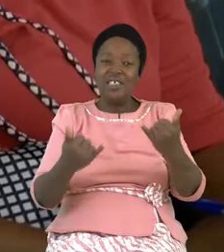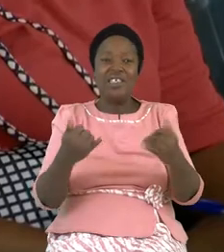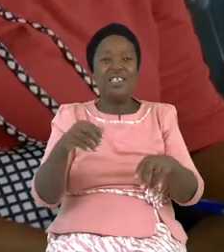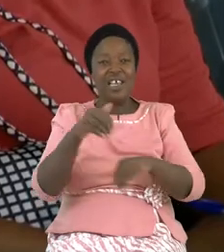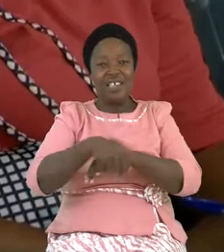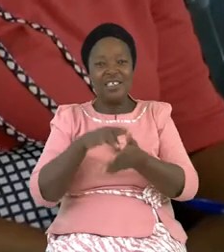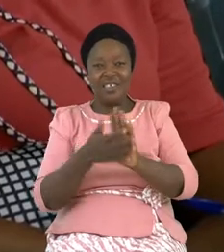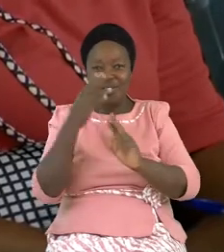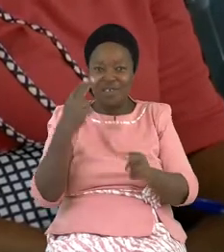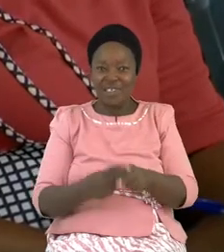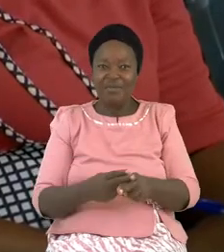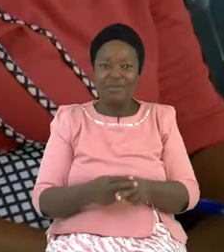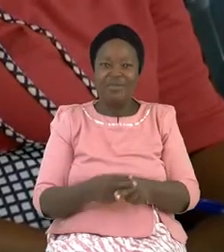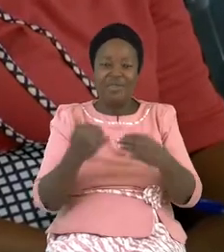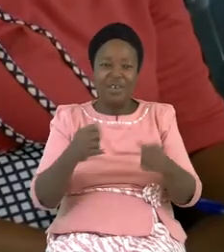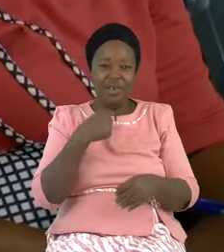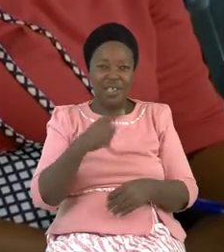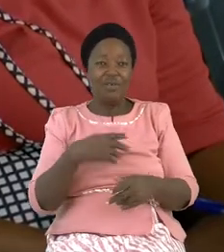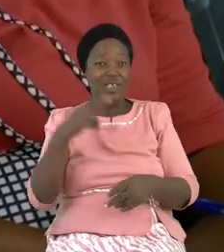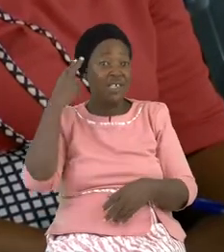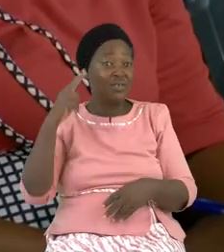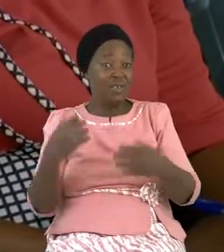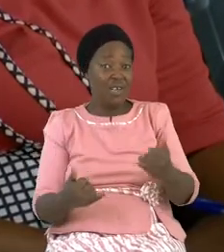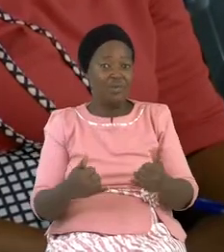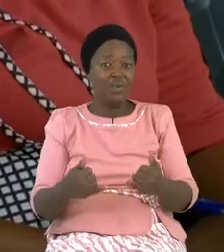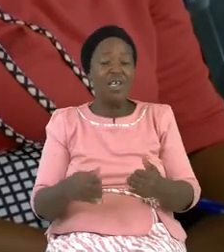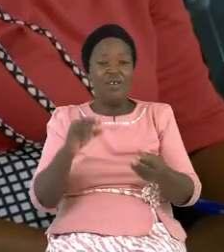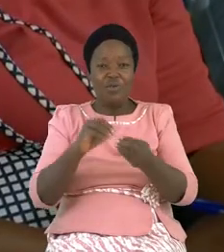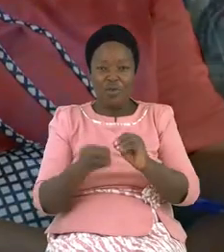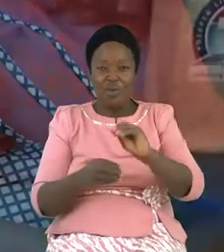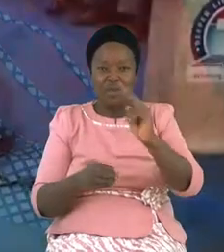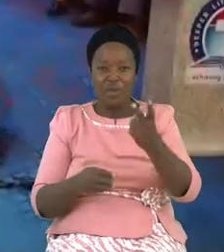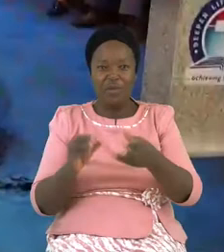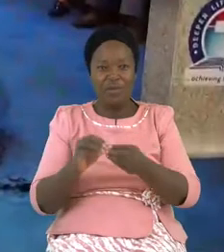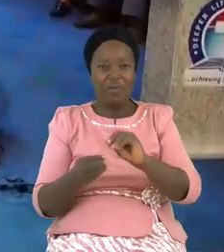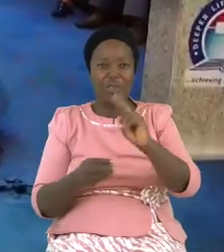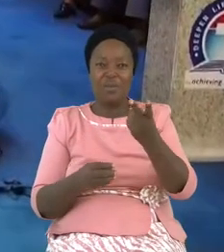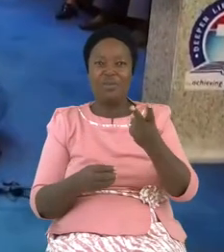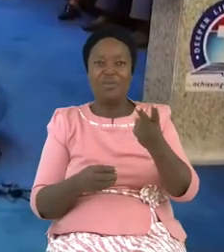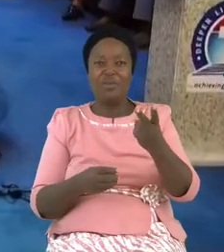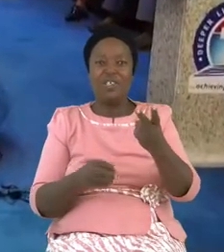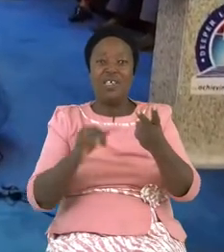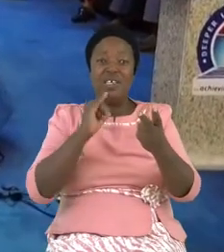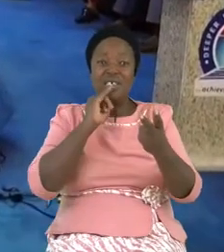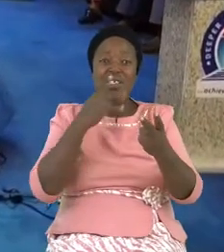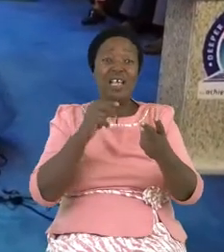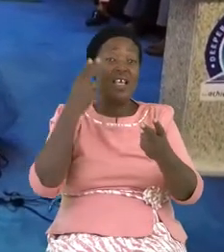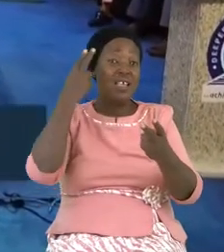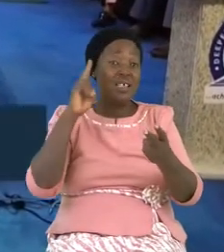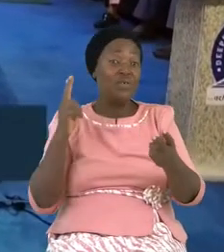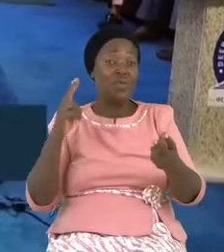name. And let me tell you the history now. I'm going to point number two. Point number two is the history of